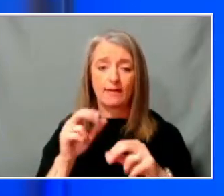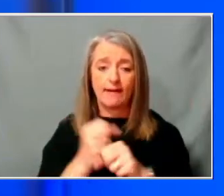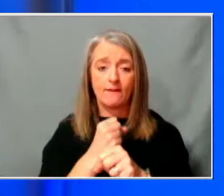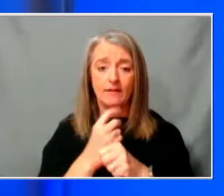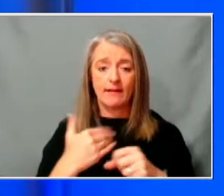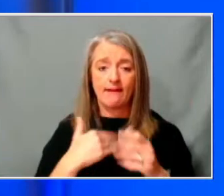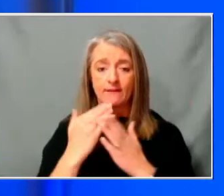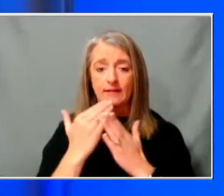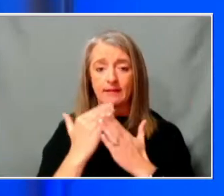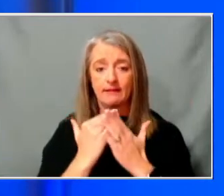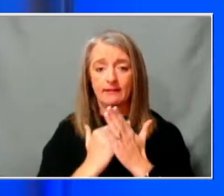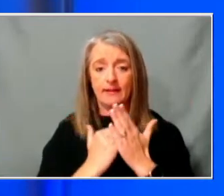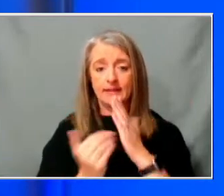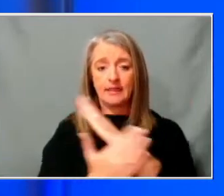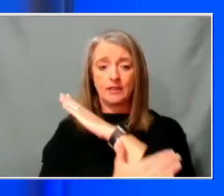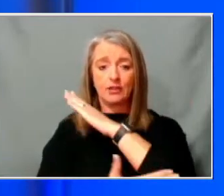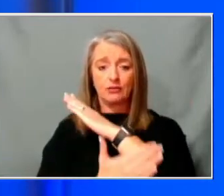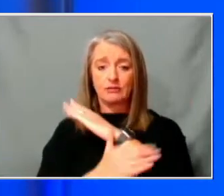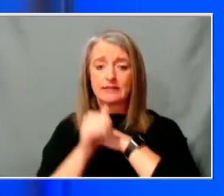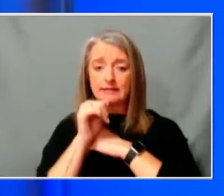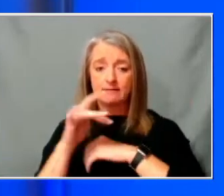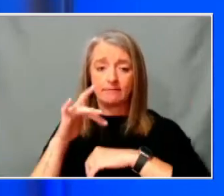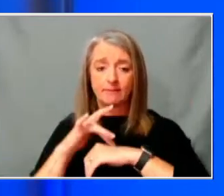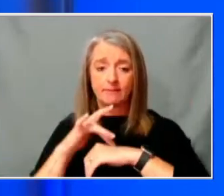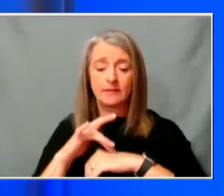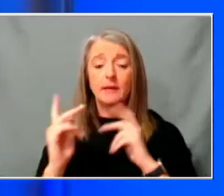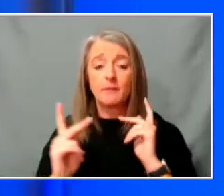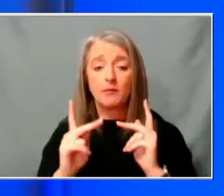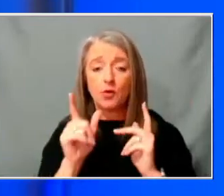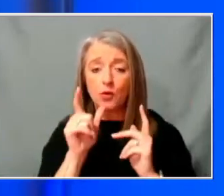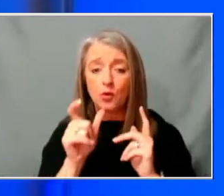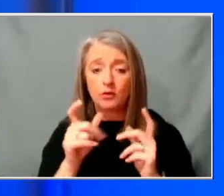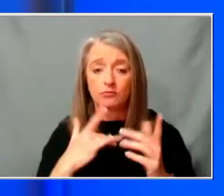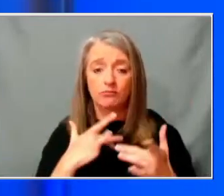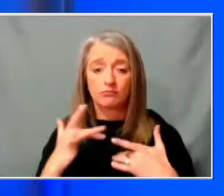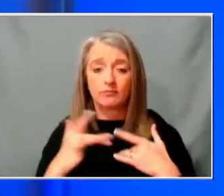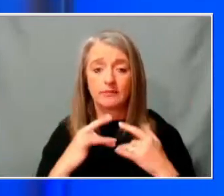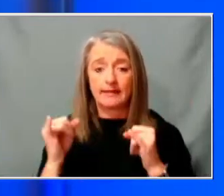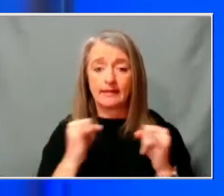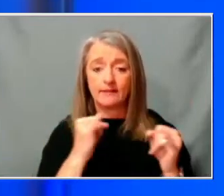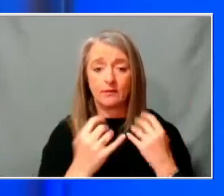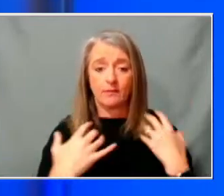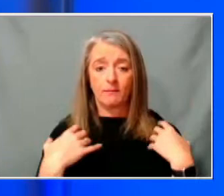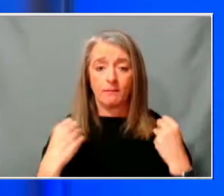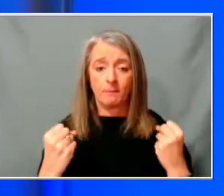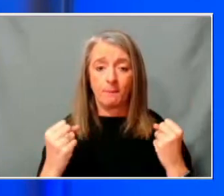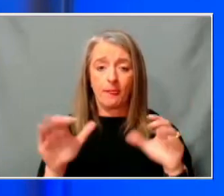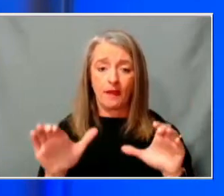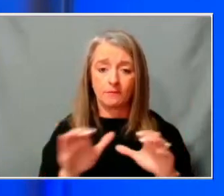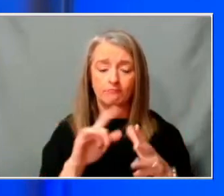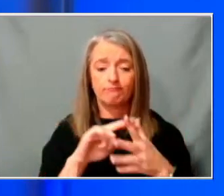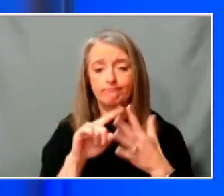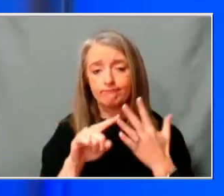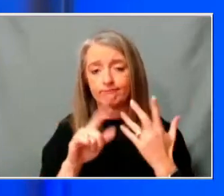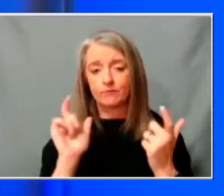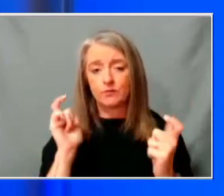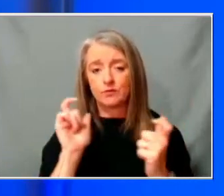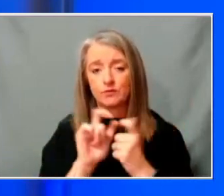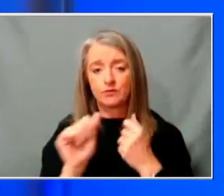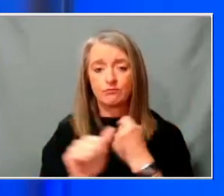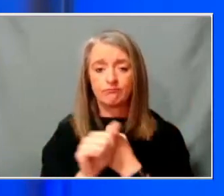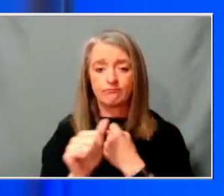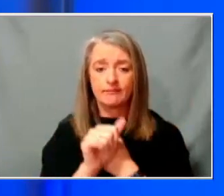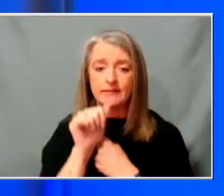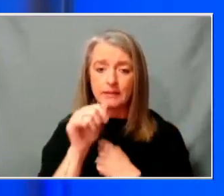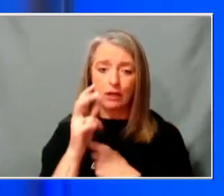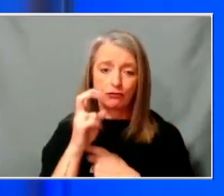list of countries not to go to. We know that the people that are very concerned about their individual health are doing those things to reduce their risk, such as not traveling, such